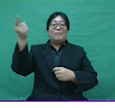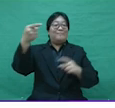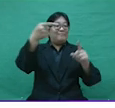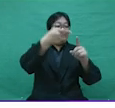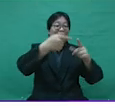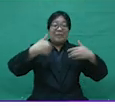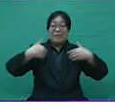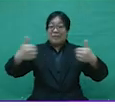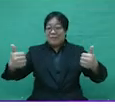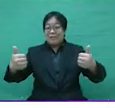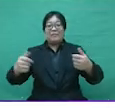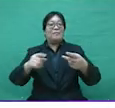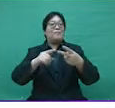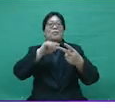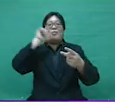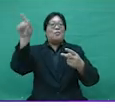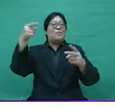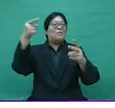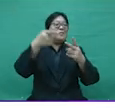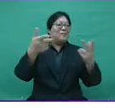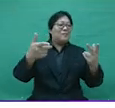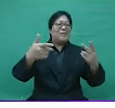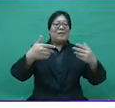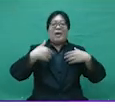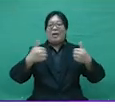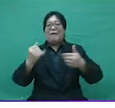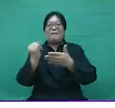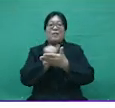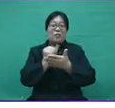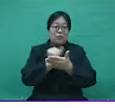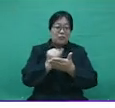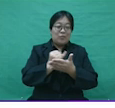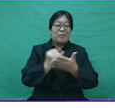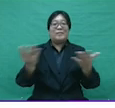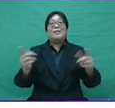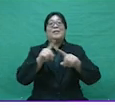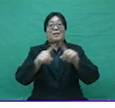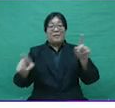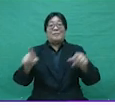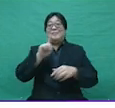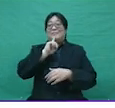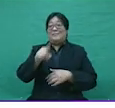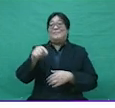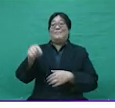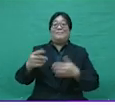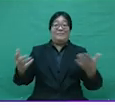health issue, or it was not only anymore a health insurance issue. It was really